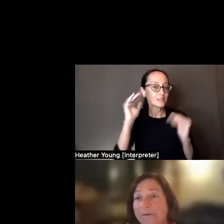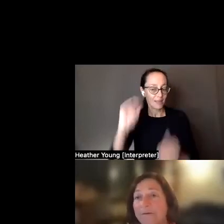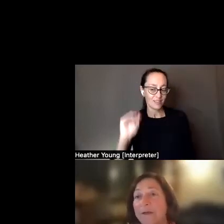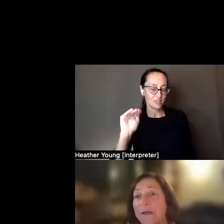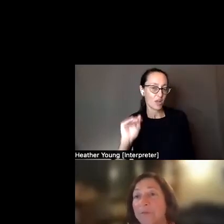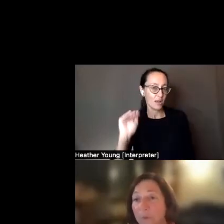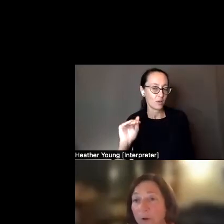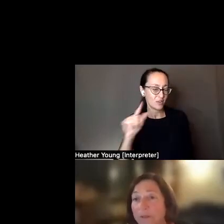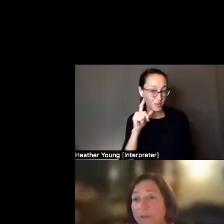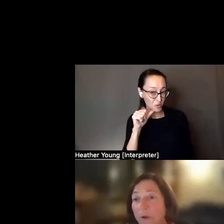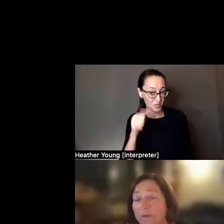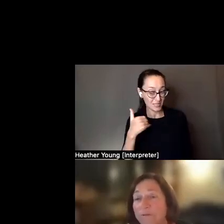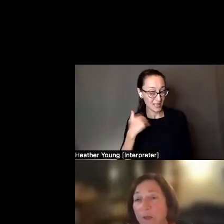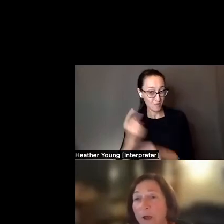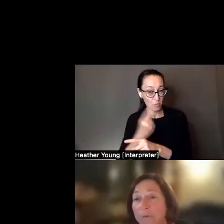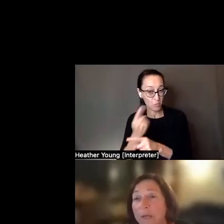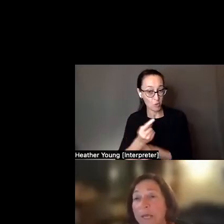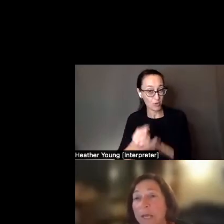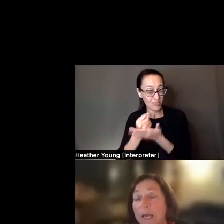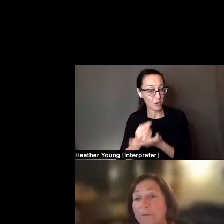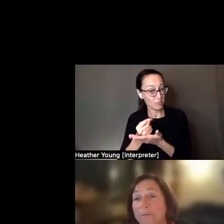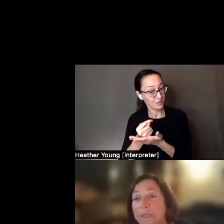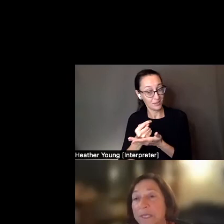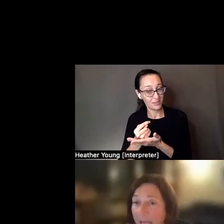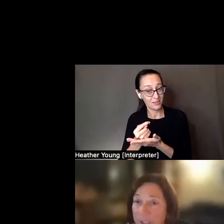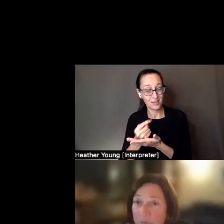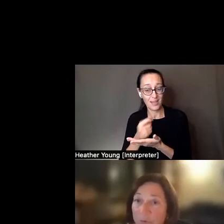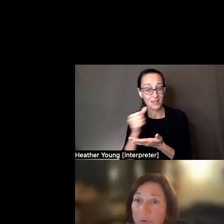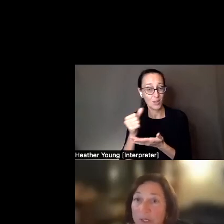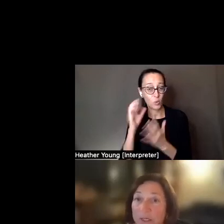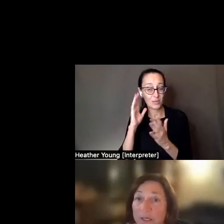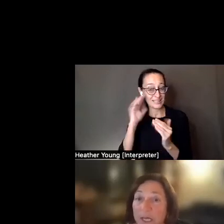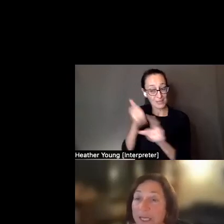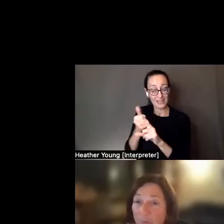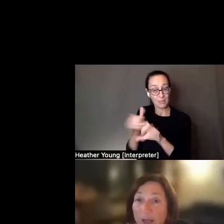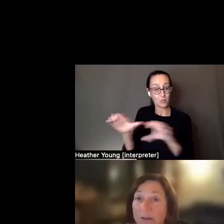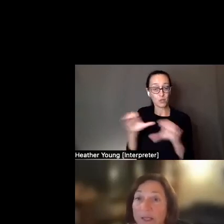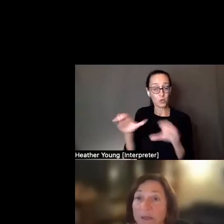have appropriate therapy follow-up to not do as well.